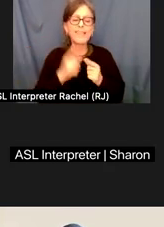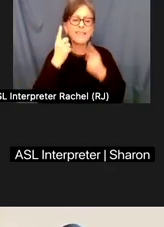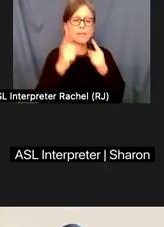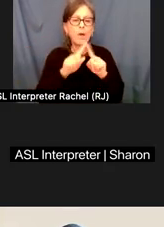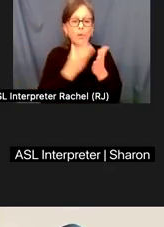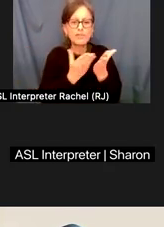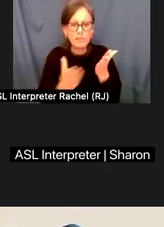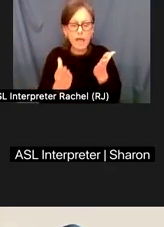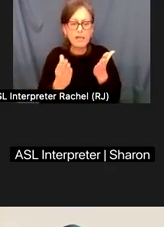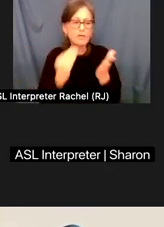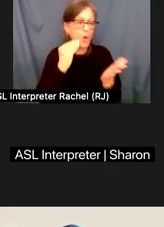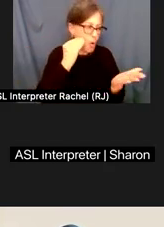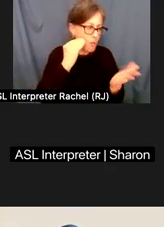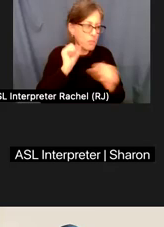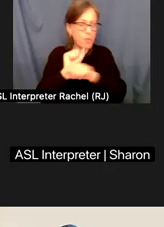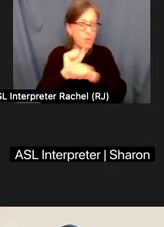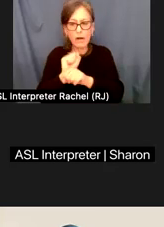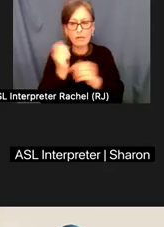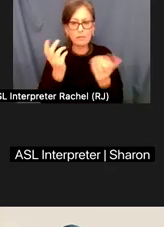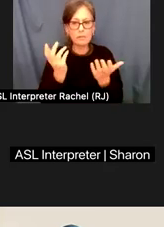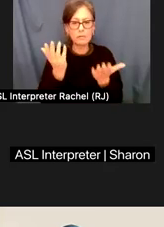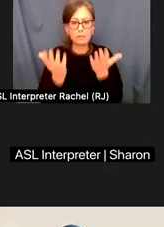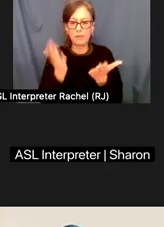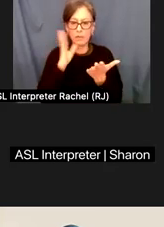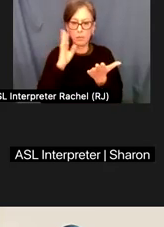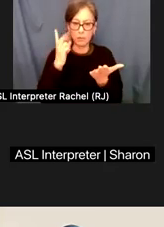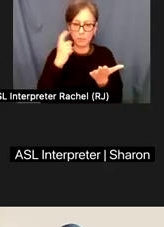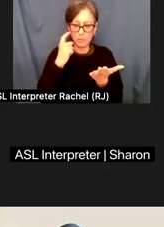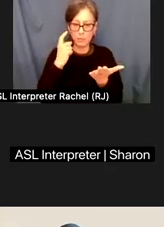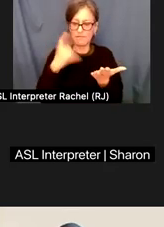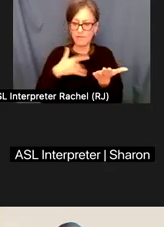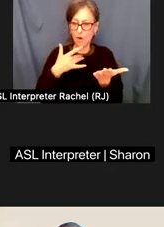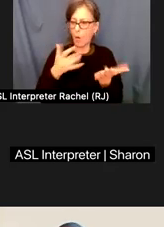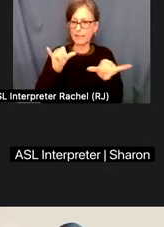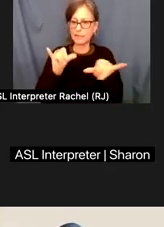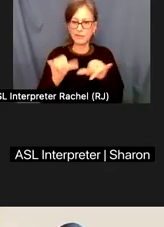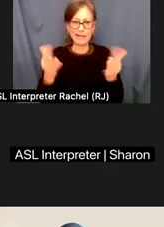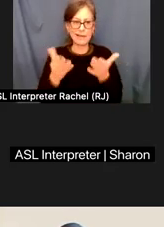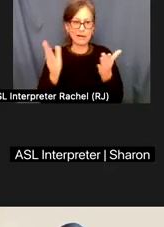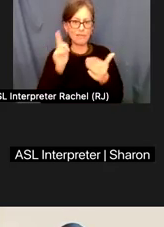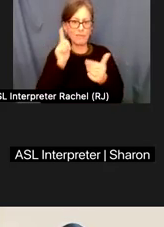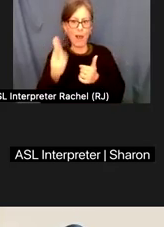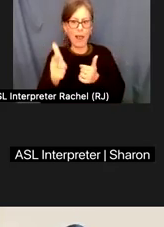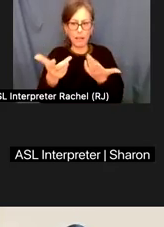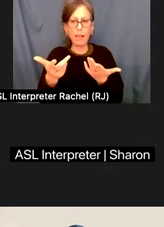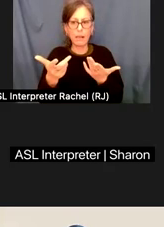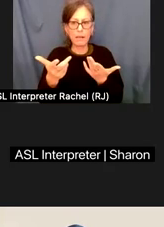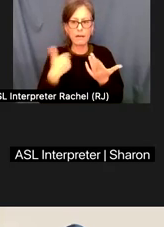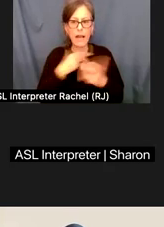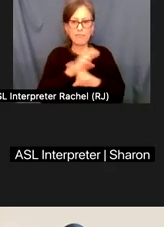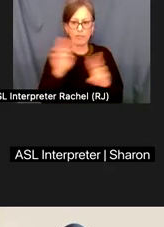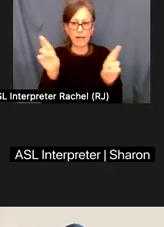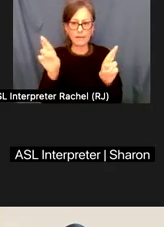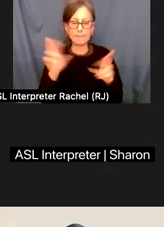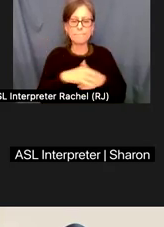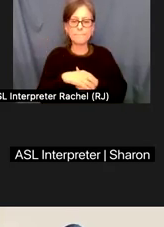and work, where you might find yourself needing to stay in place for a while. So with that,